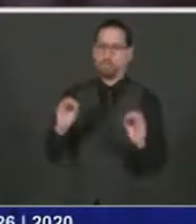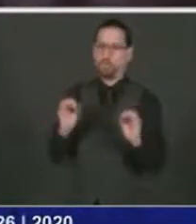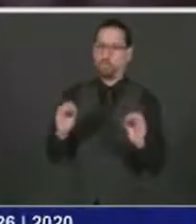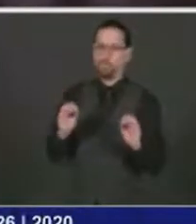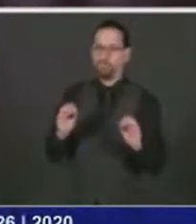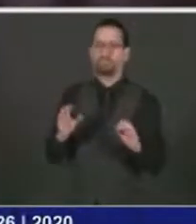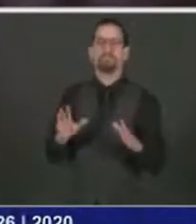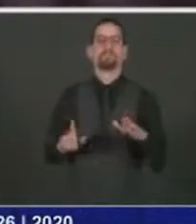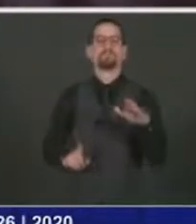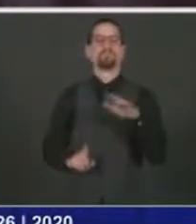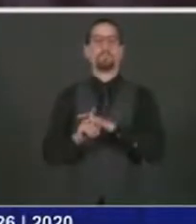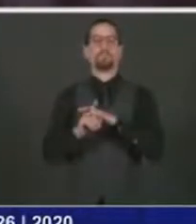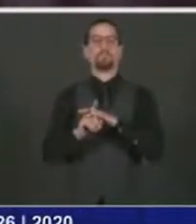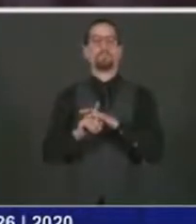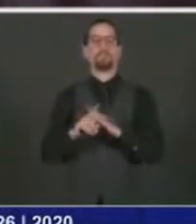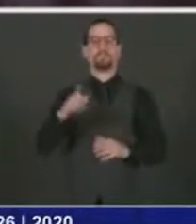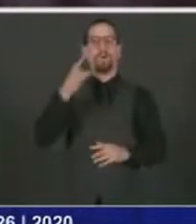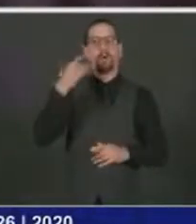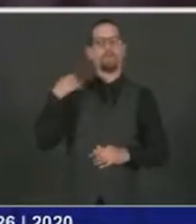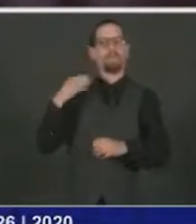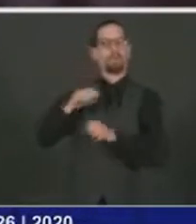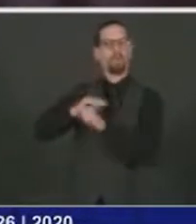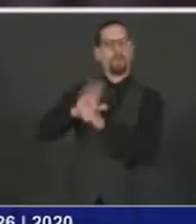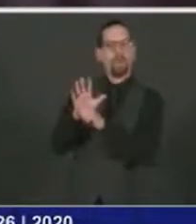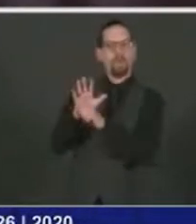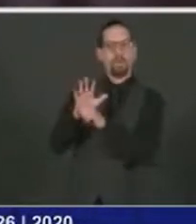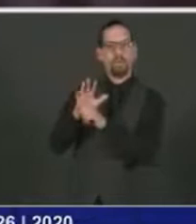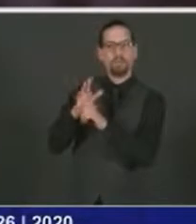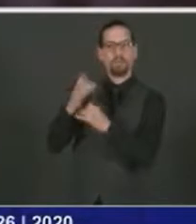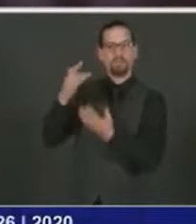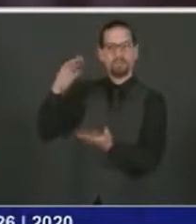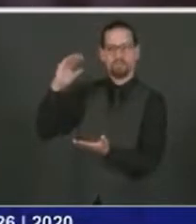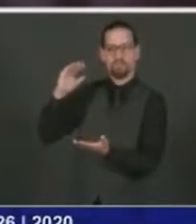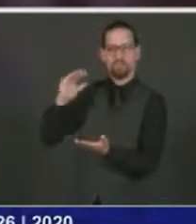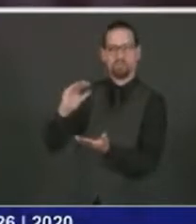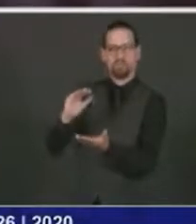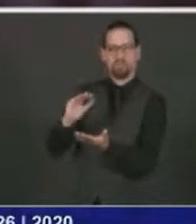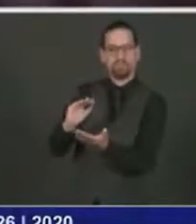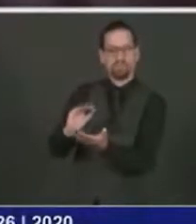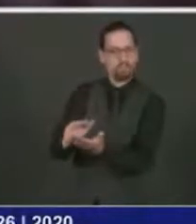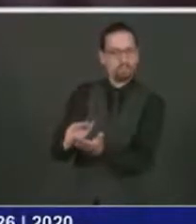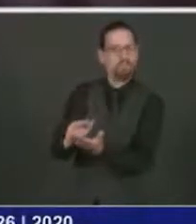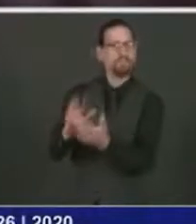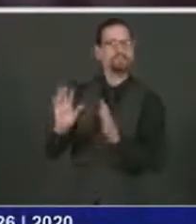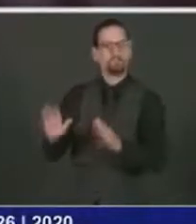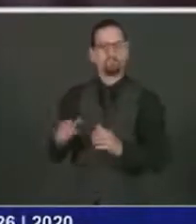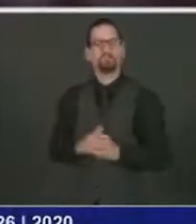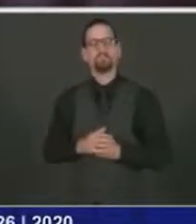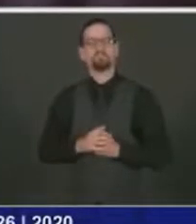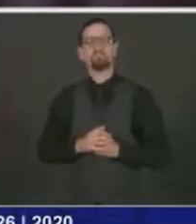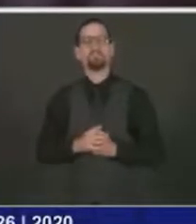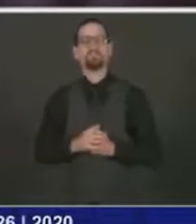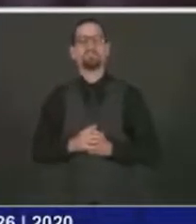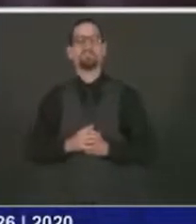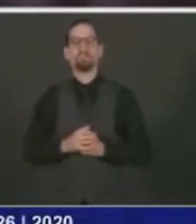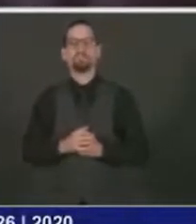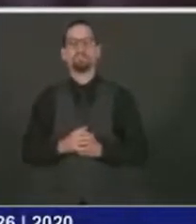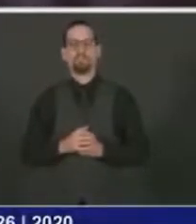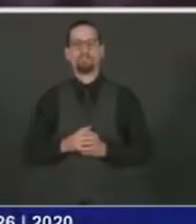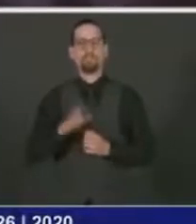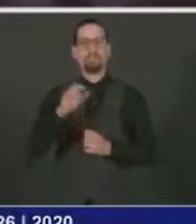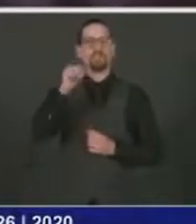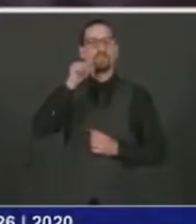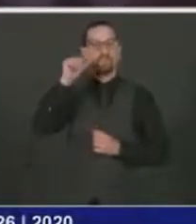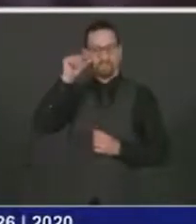low numbers of COVID-19 cases in general in children. The child who was